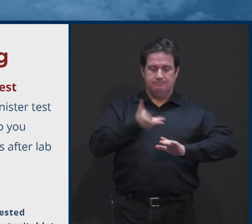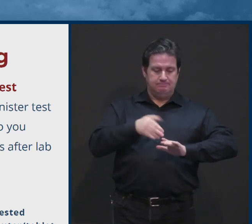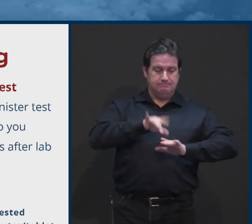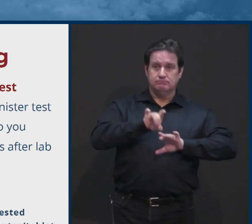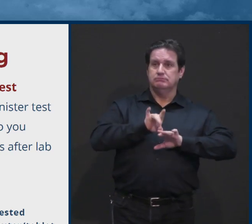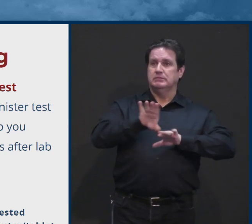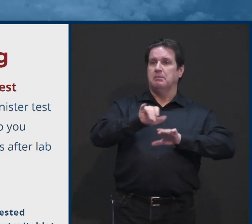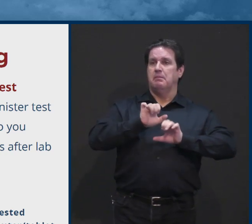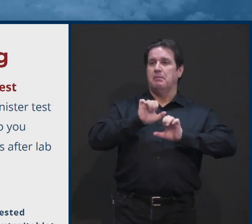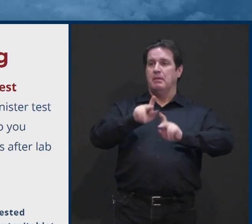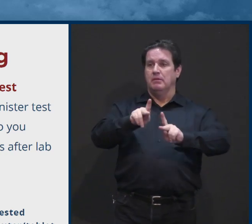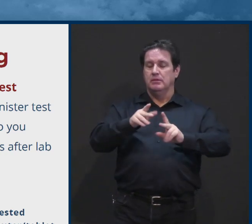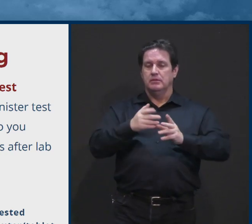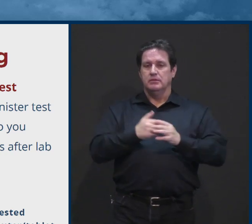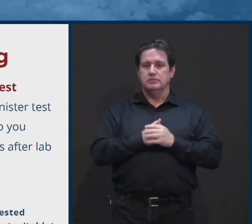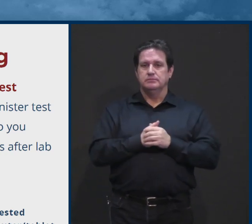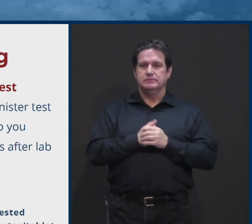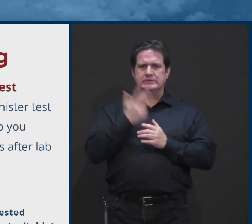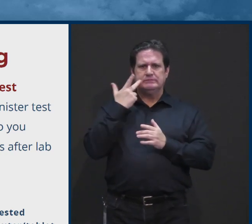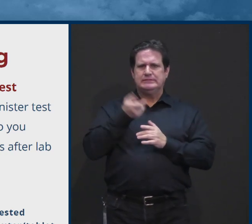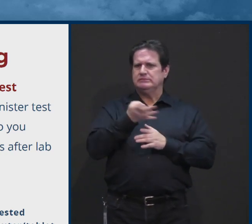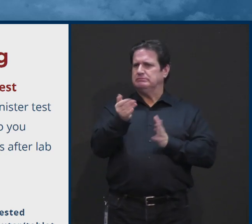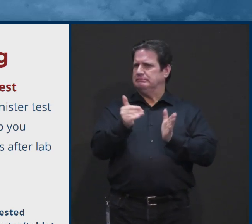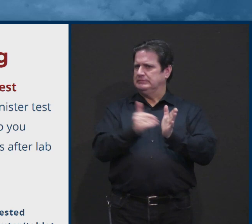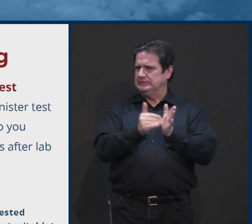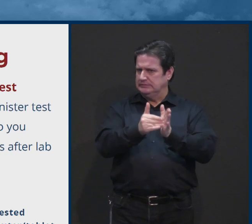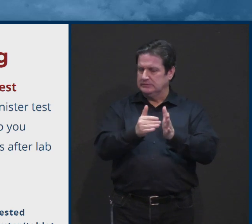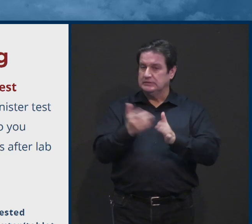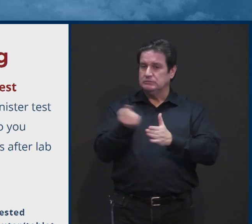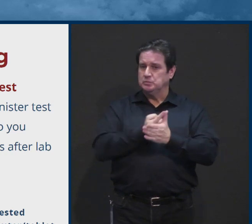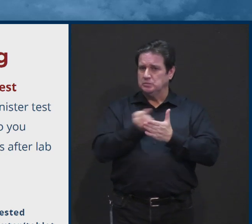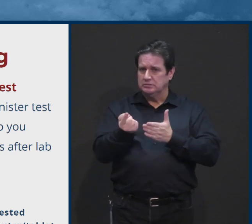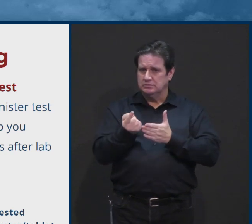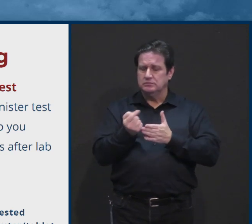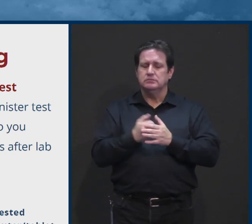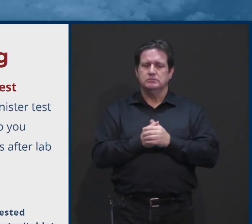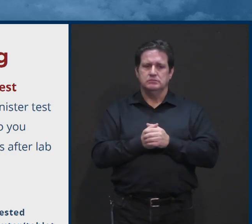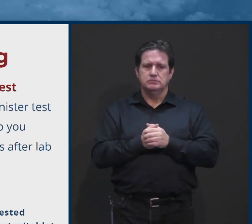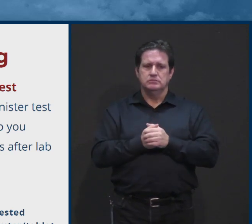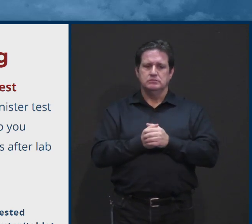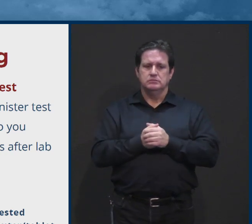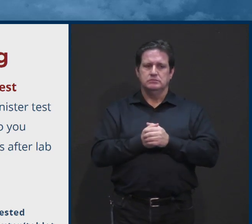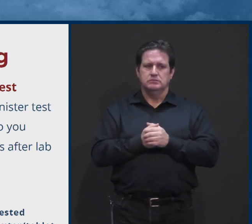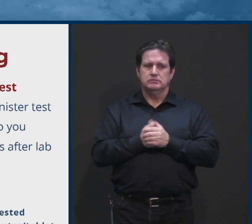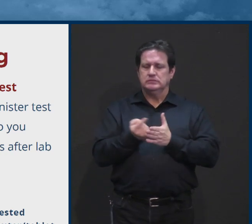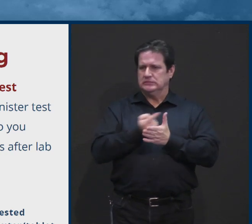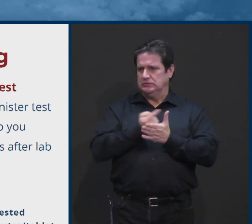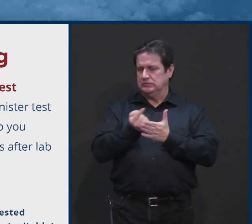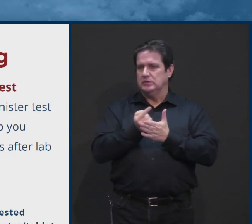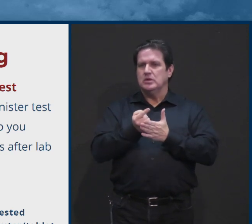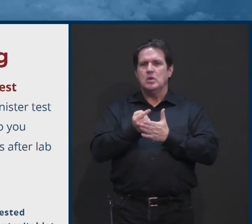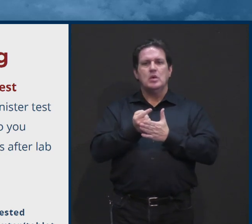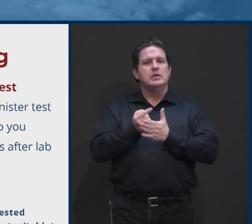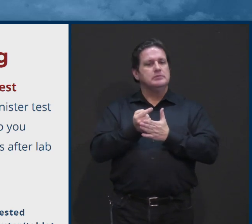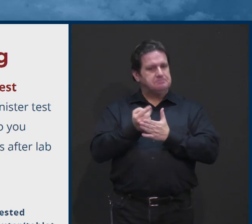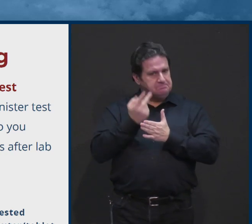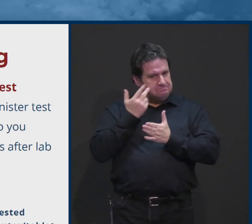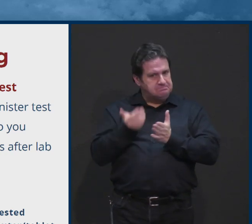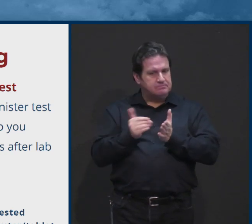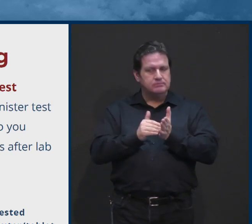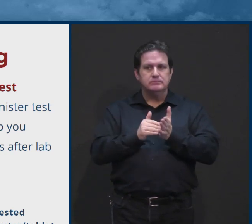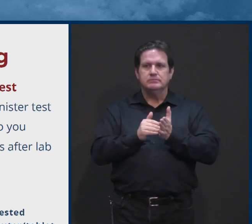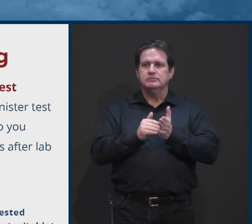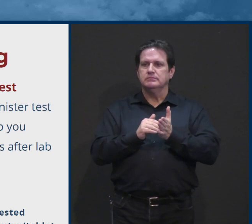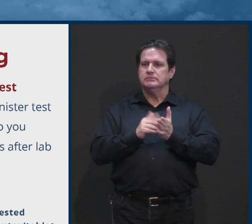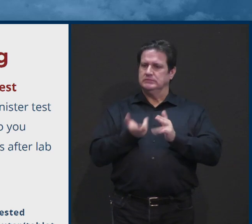people. We're still seeing several thousand a week. We will be pushing this again. We kind of increased